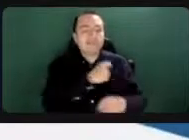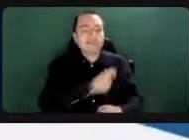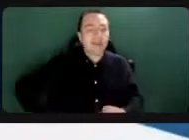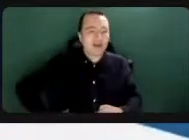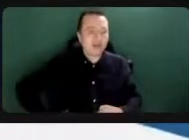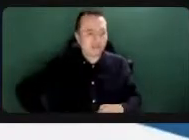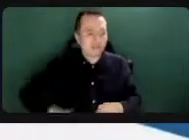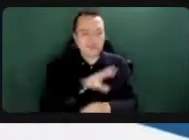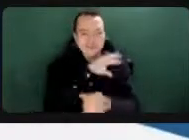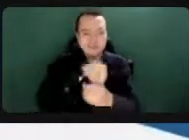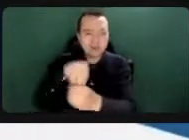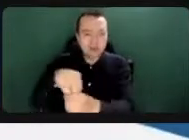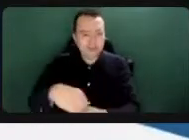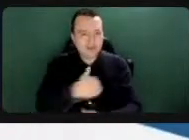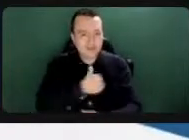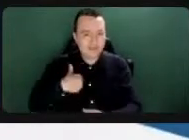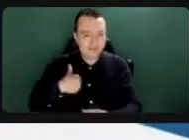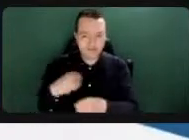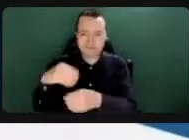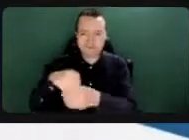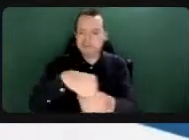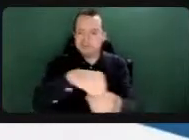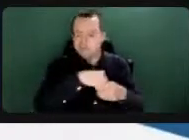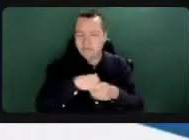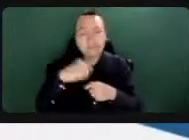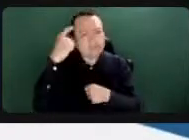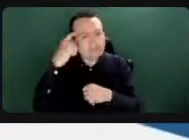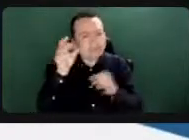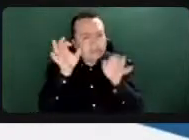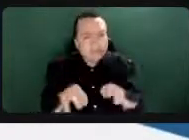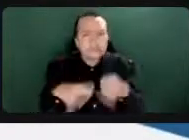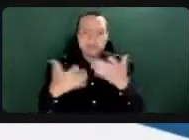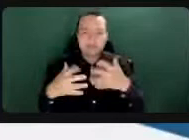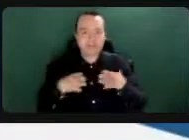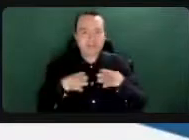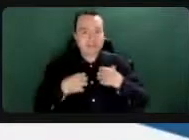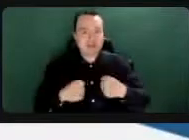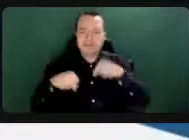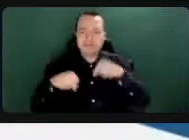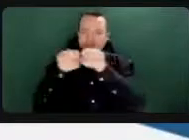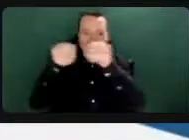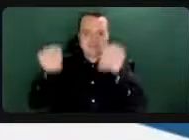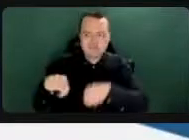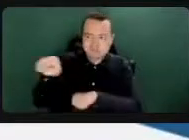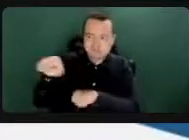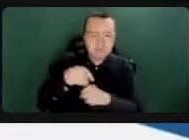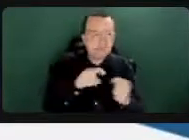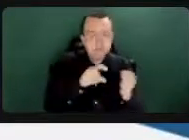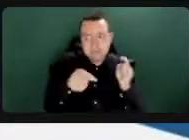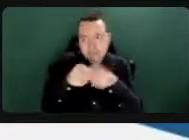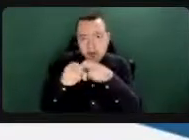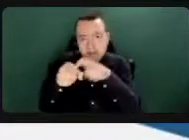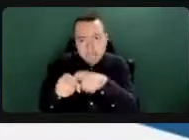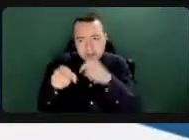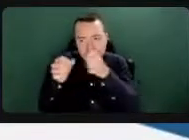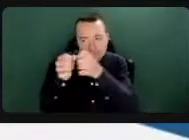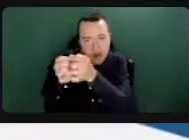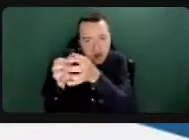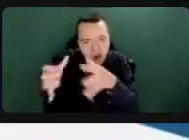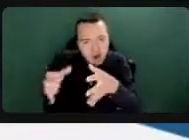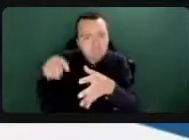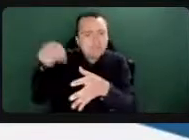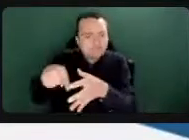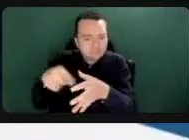to recuperate lost public health gains during this pandemic and to accelerate us towards the achievement of